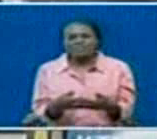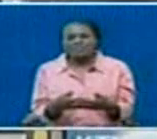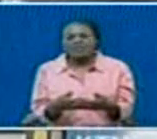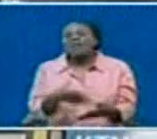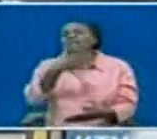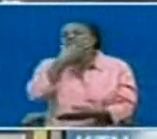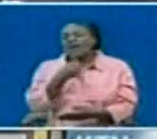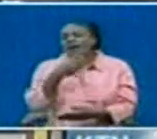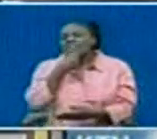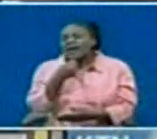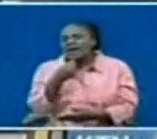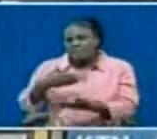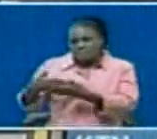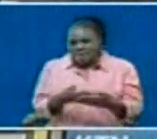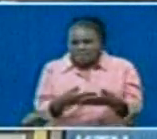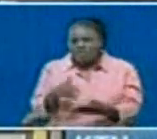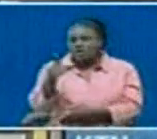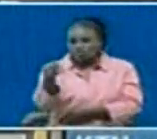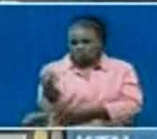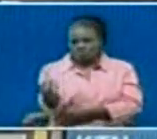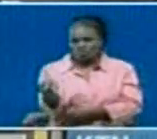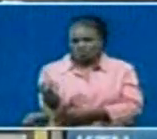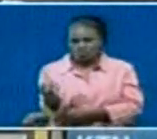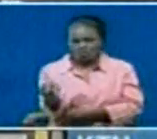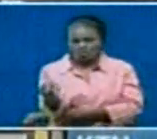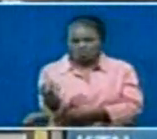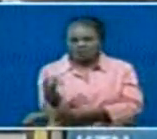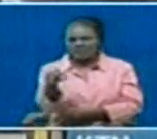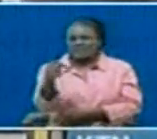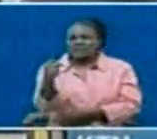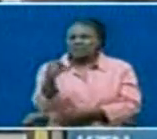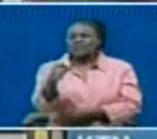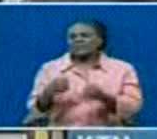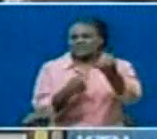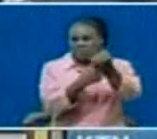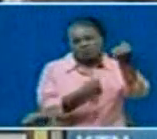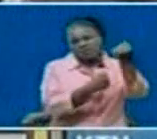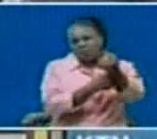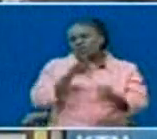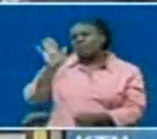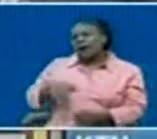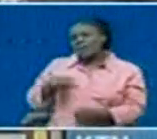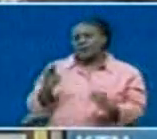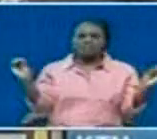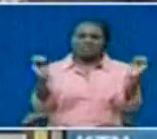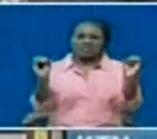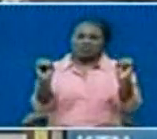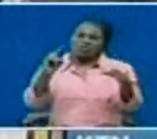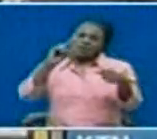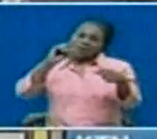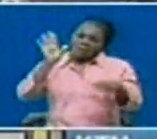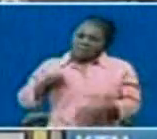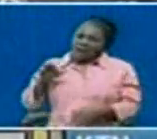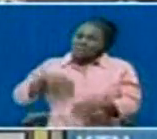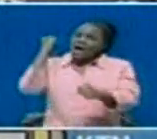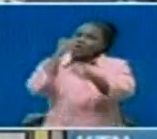the father of that kid. So it doesn't support the mother of the kid. So the